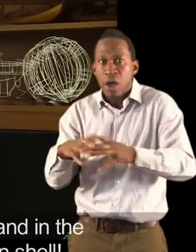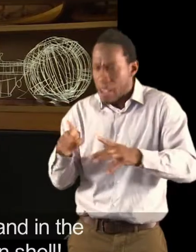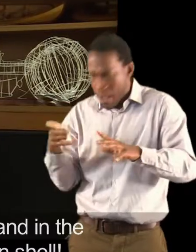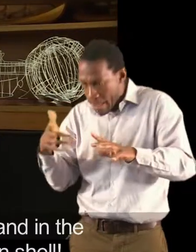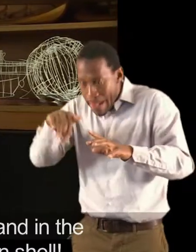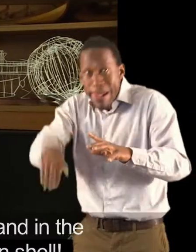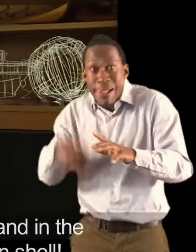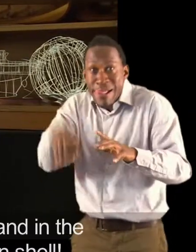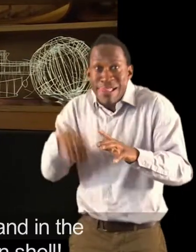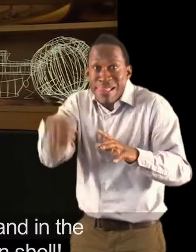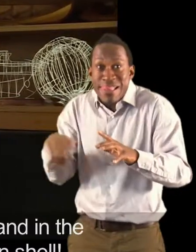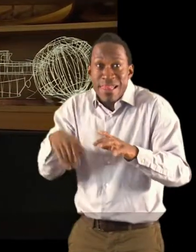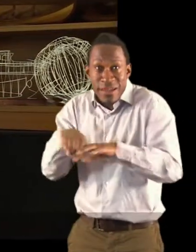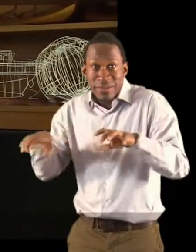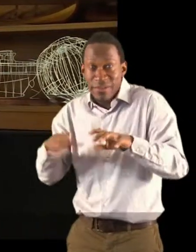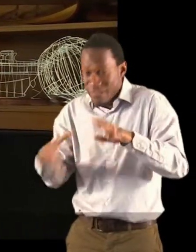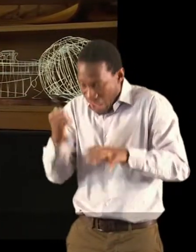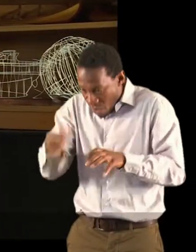a cannon shell.